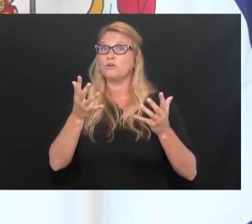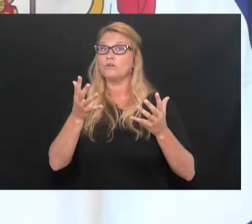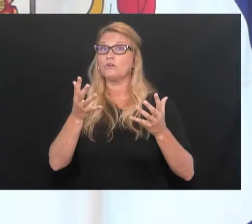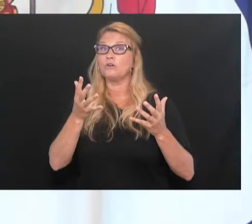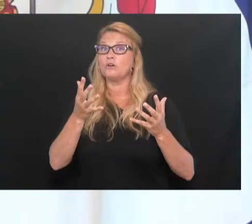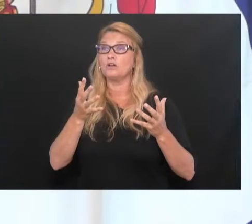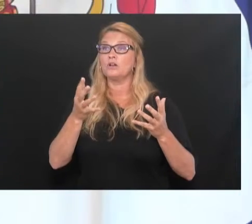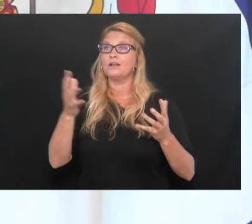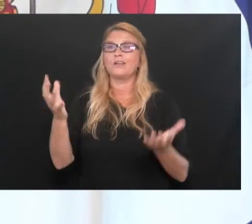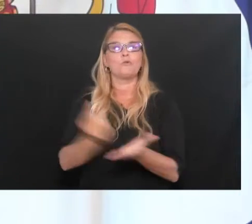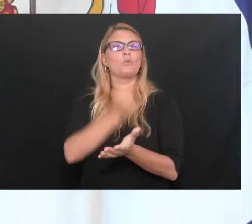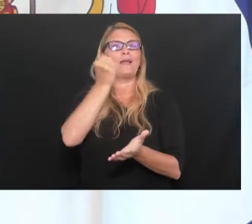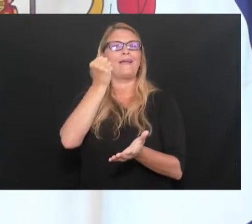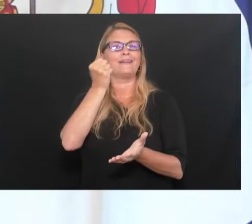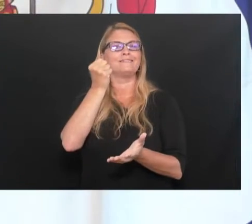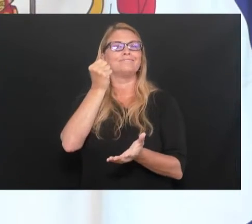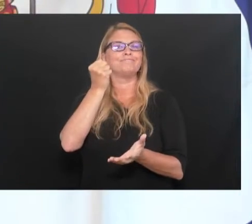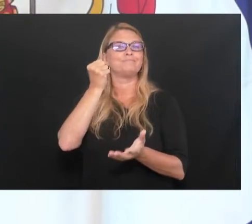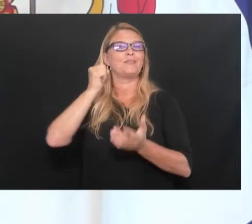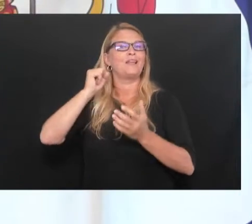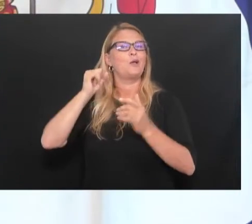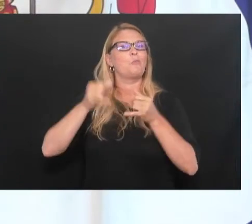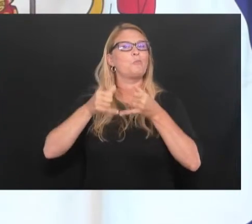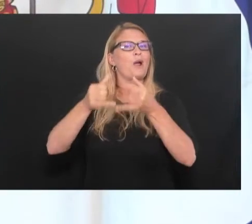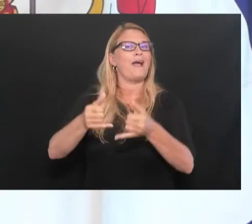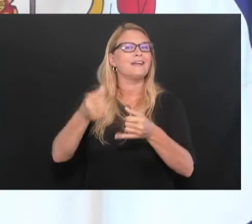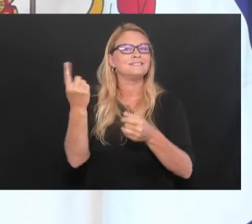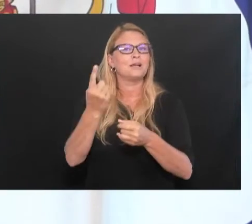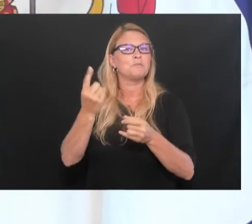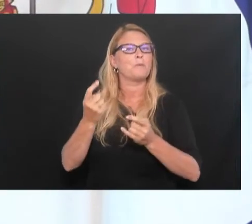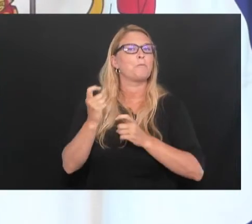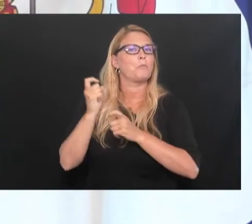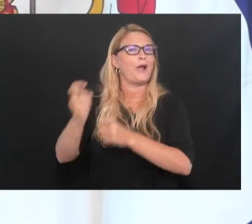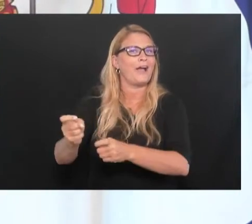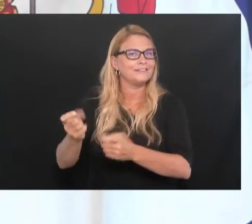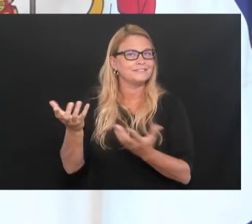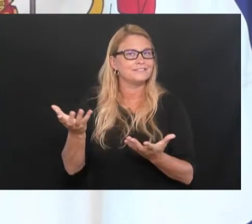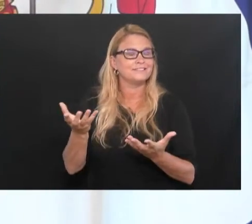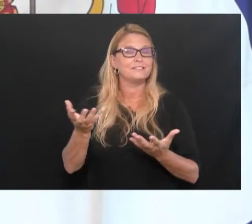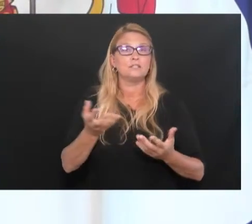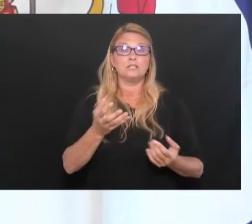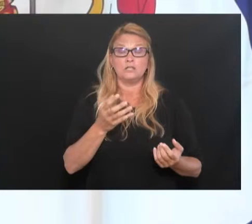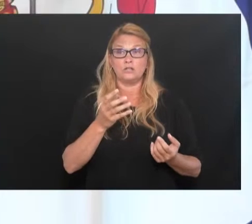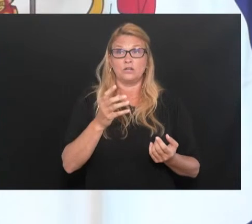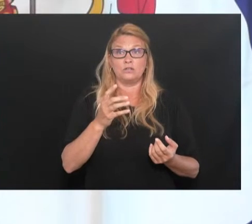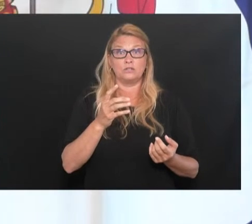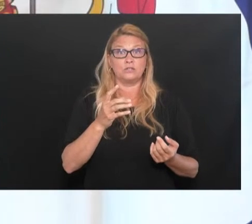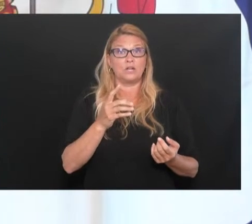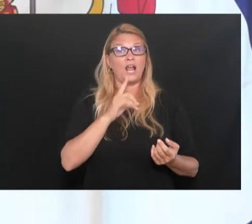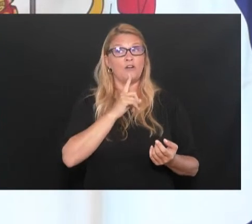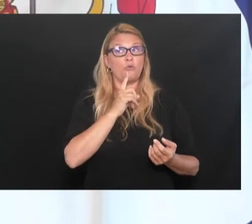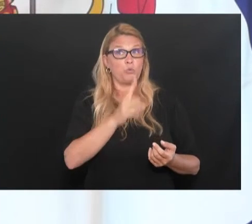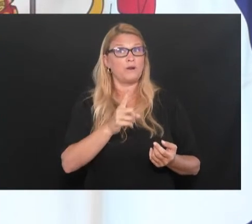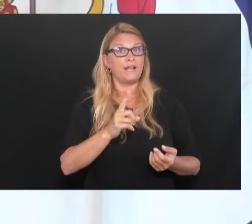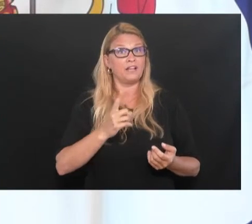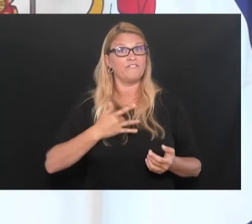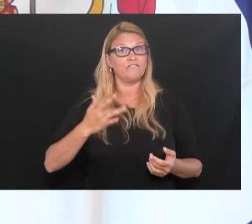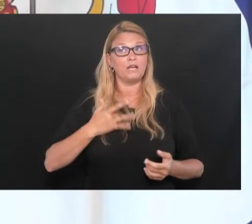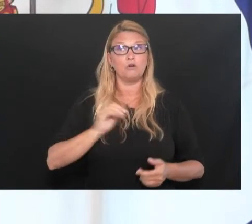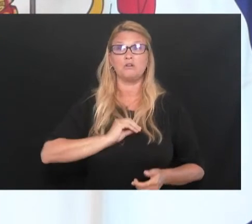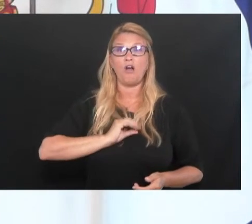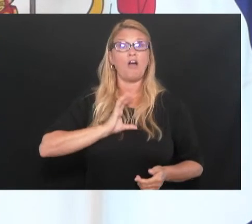for prizes, and they feel really, really confident, as I do